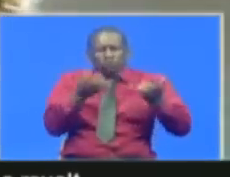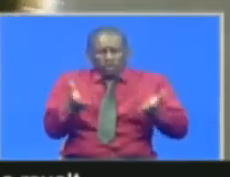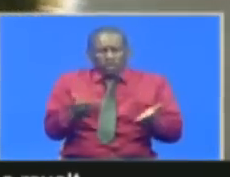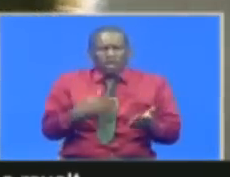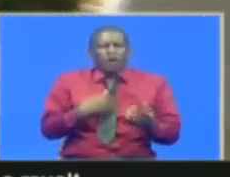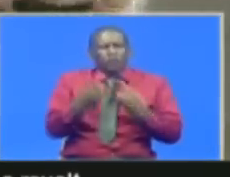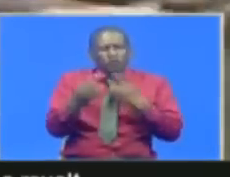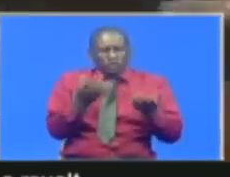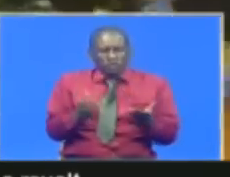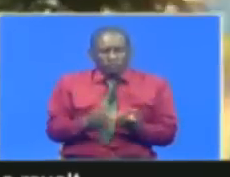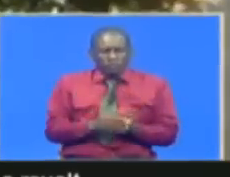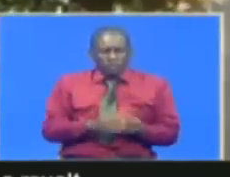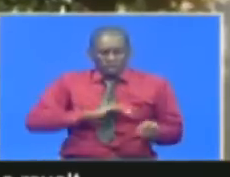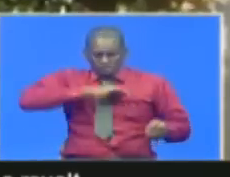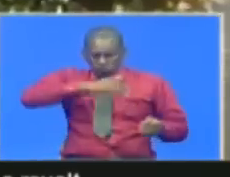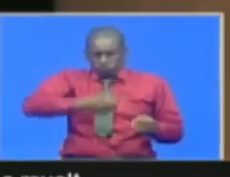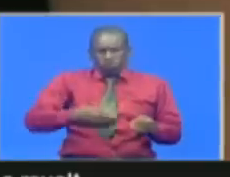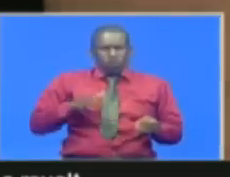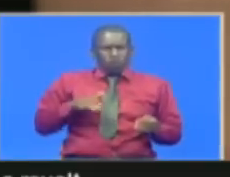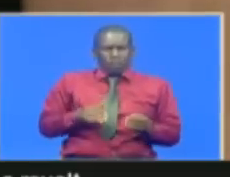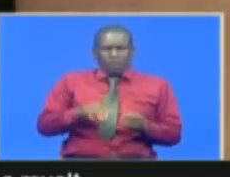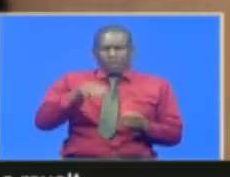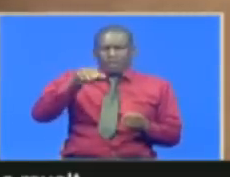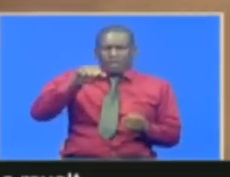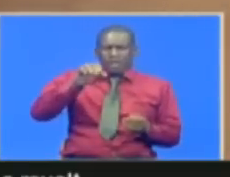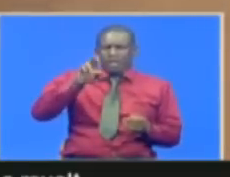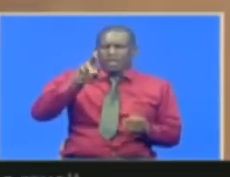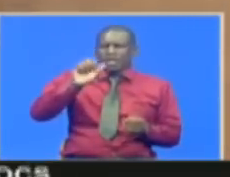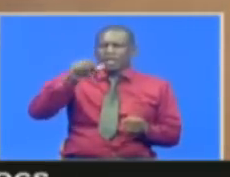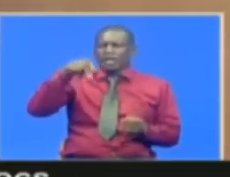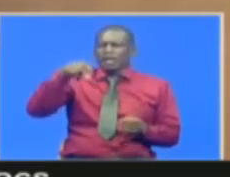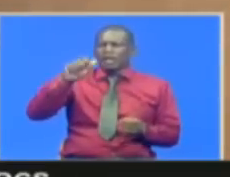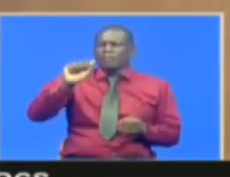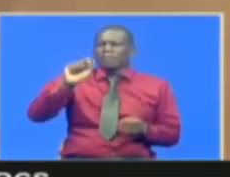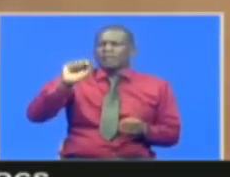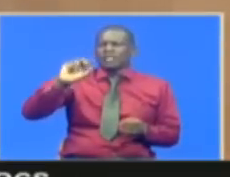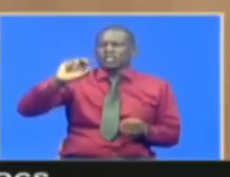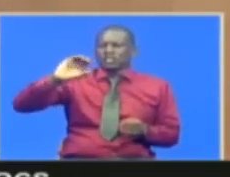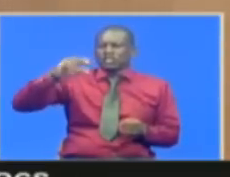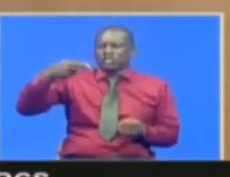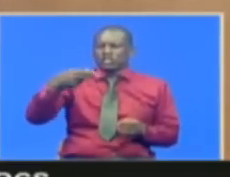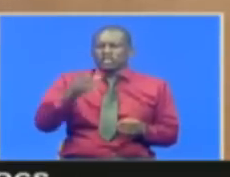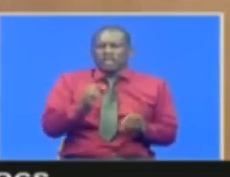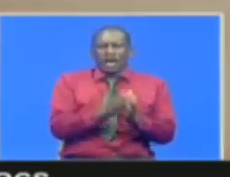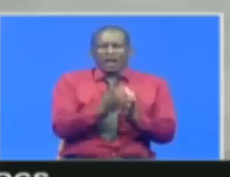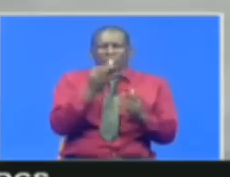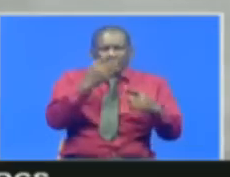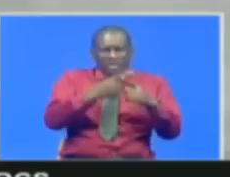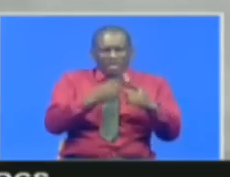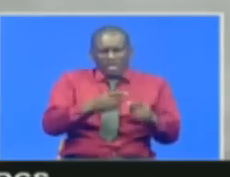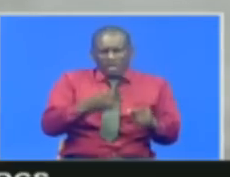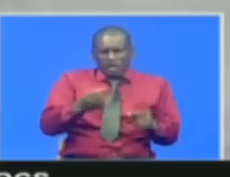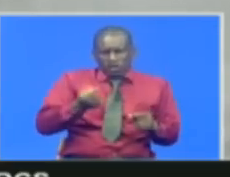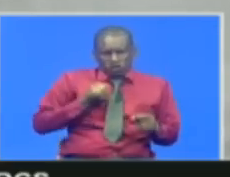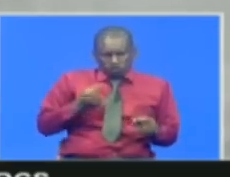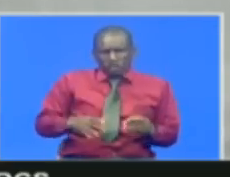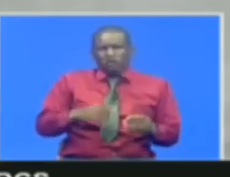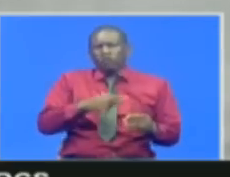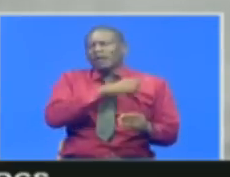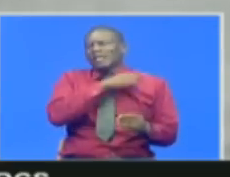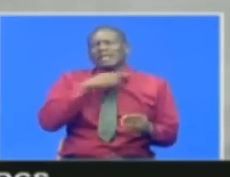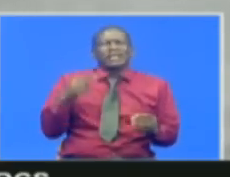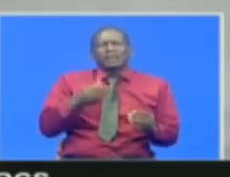I'm going to talk. An expectant woman, Petronia Rapachi, and her three-year-old daughter, Sharon Rapachi, were hacked to death. Her